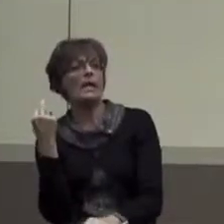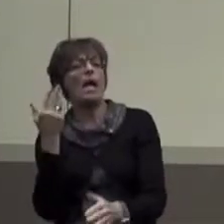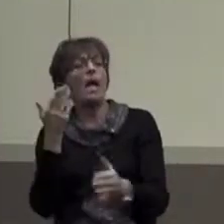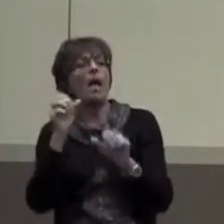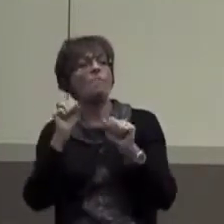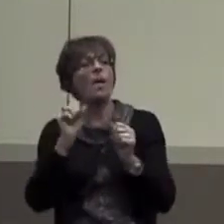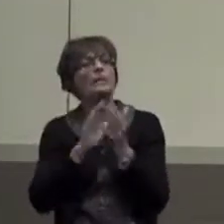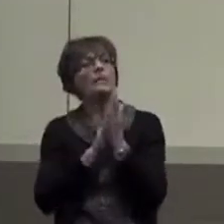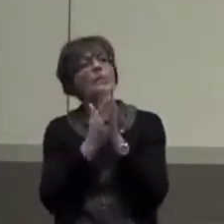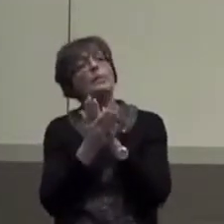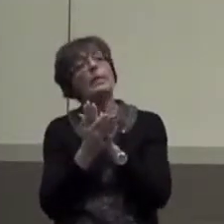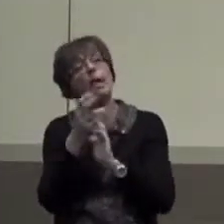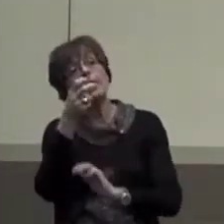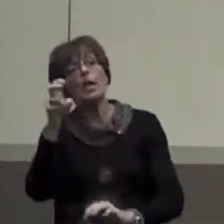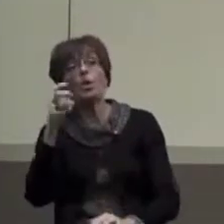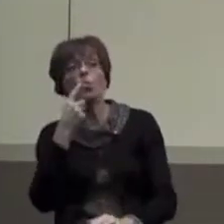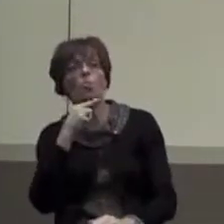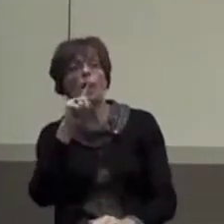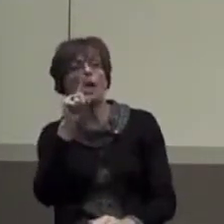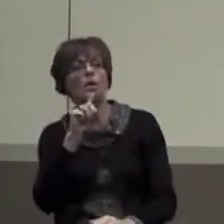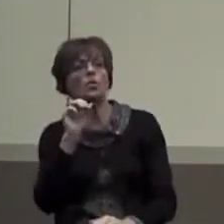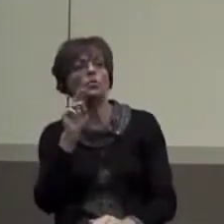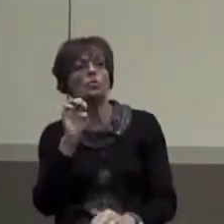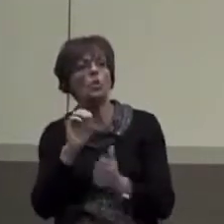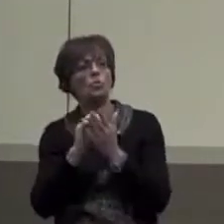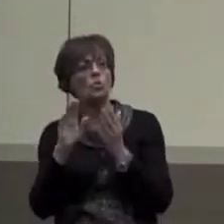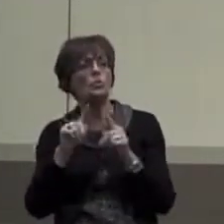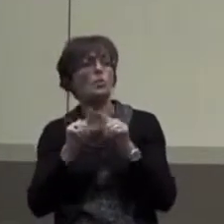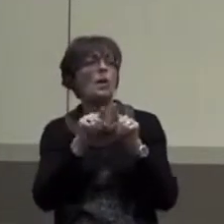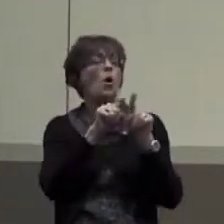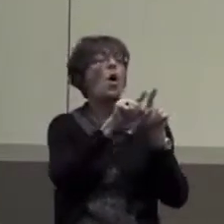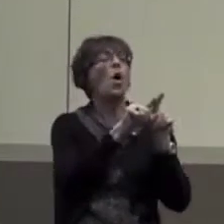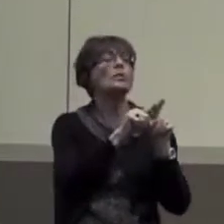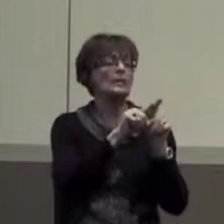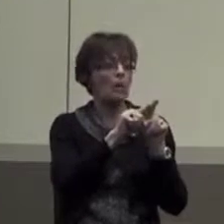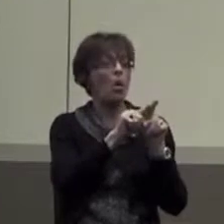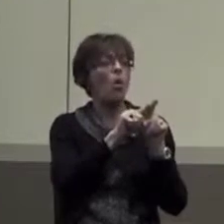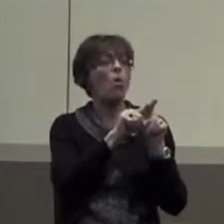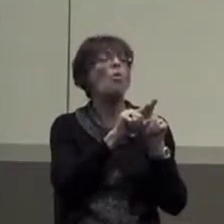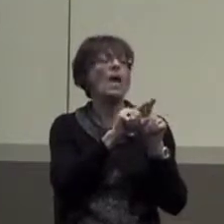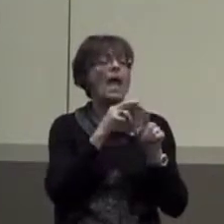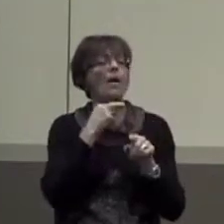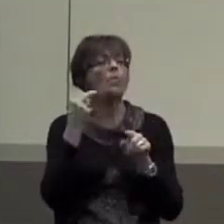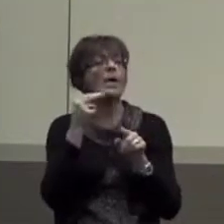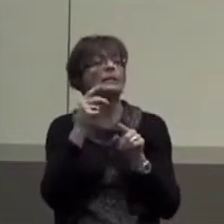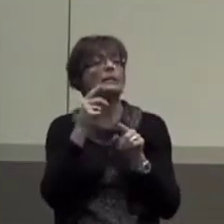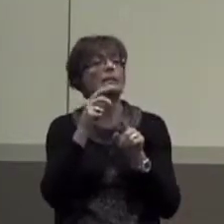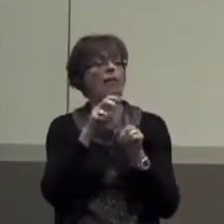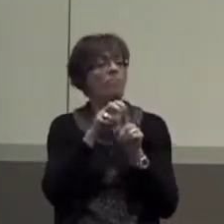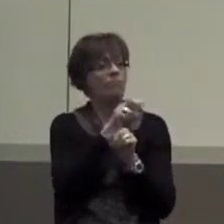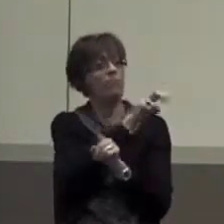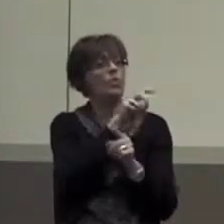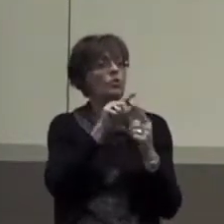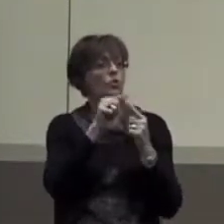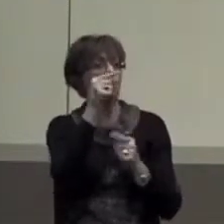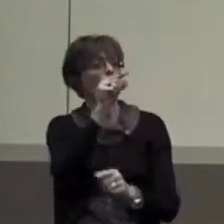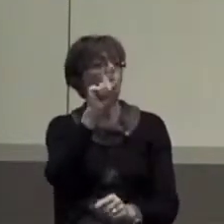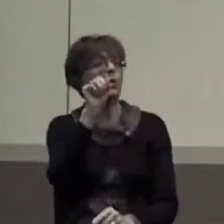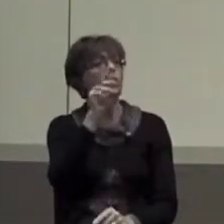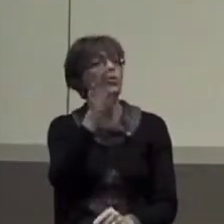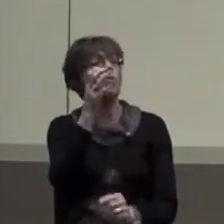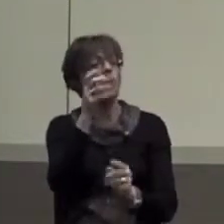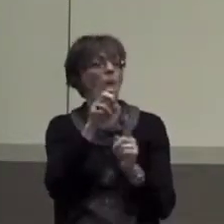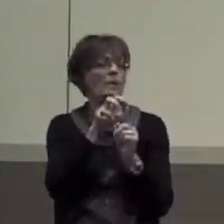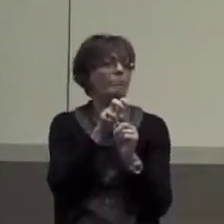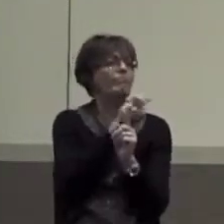zone students, but they're also at risk of remaining in the green zone. So that's really what we want to emphasize, is we want to push those students back into the green